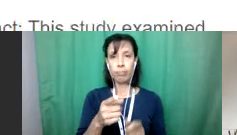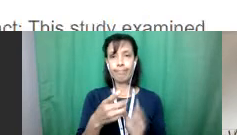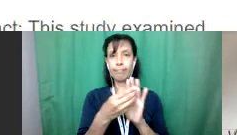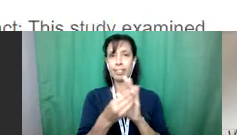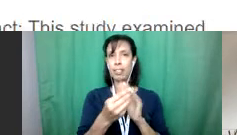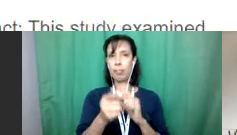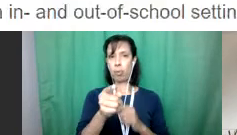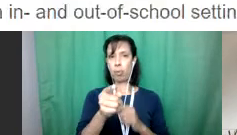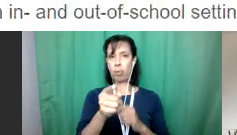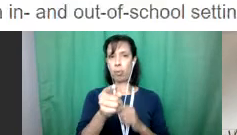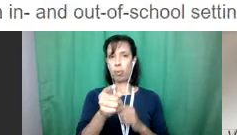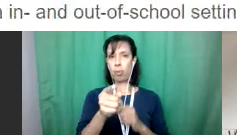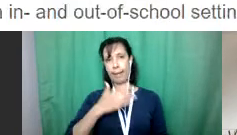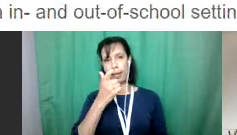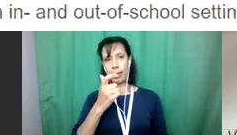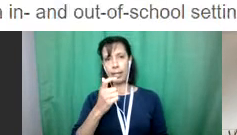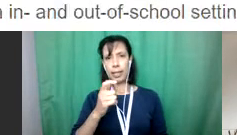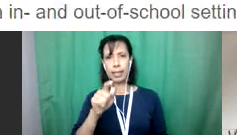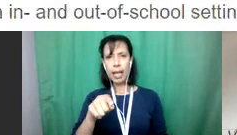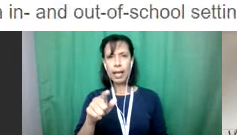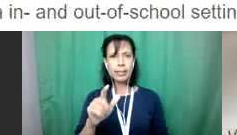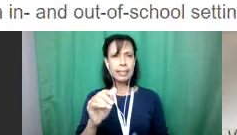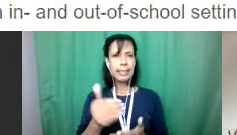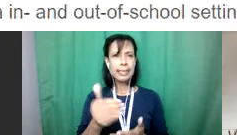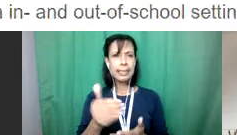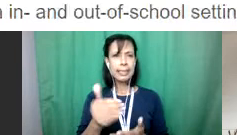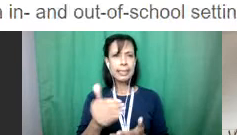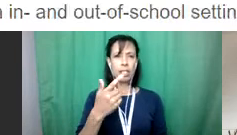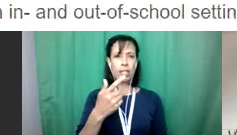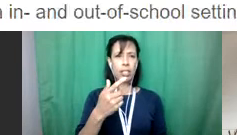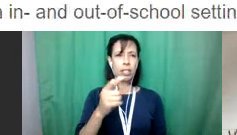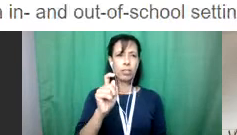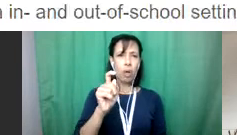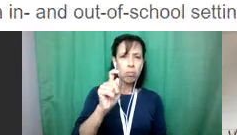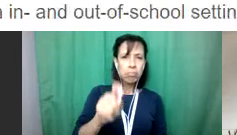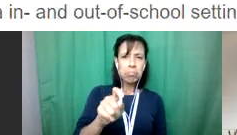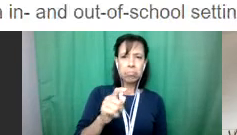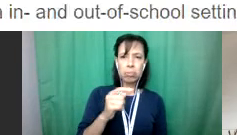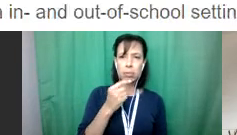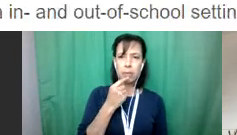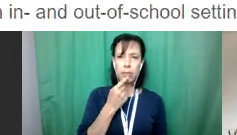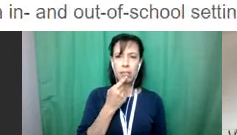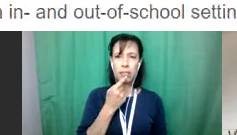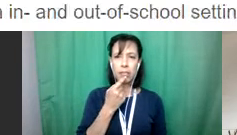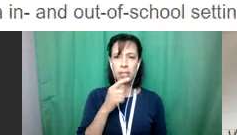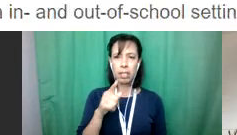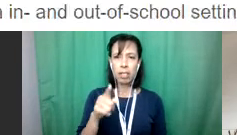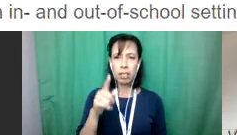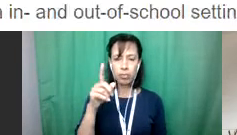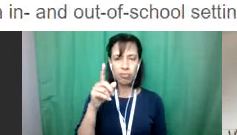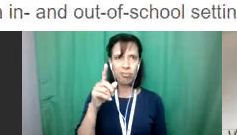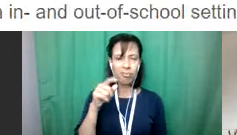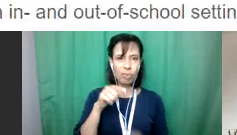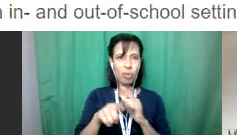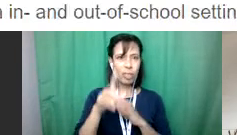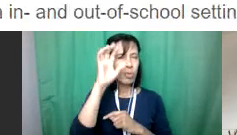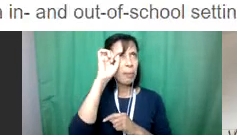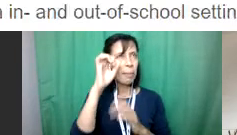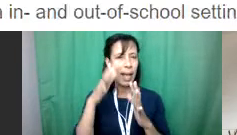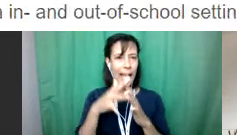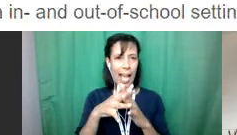that. Do you see the little save box there? I'm saving that one. You're going to like this if I can remember how to do it. And let's see,